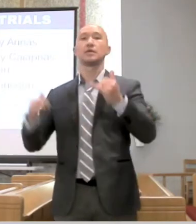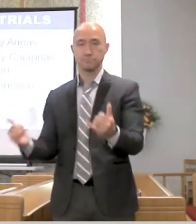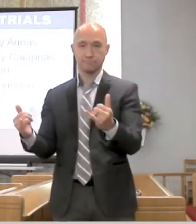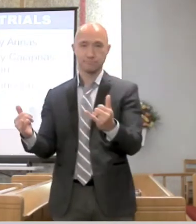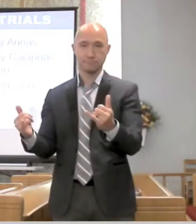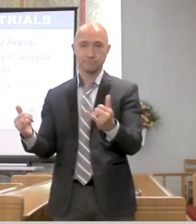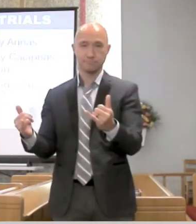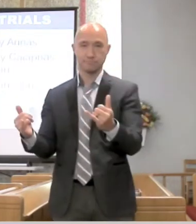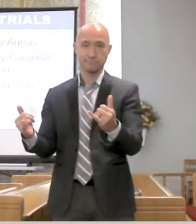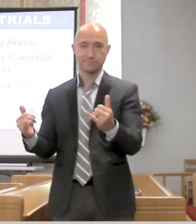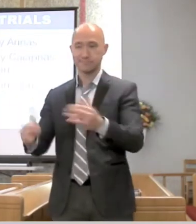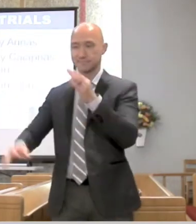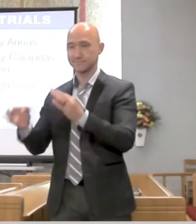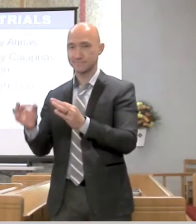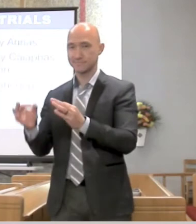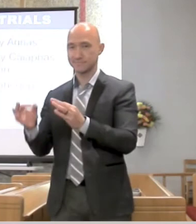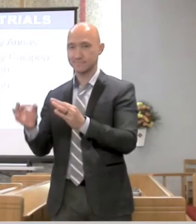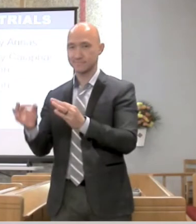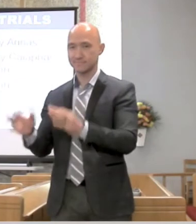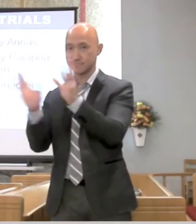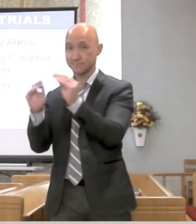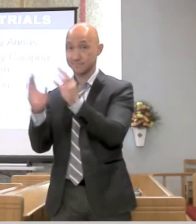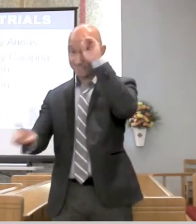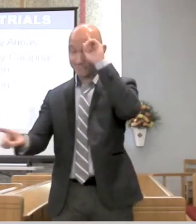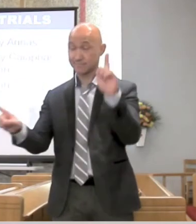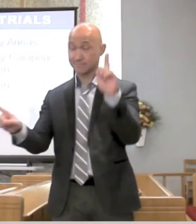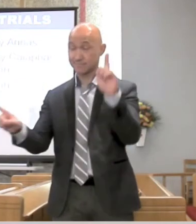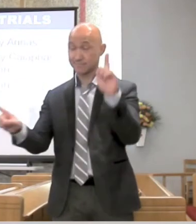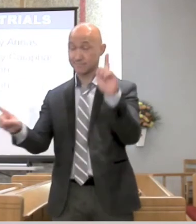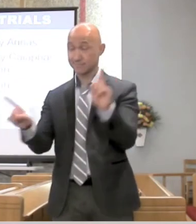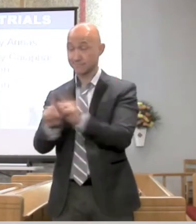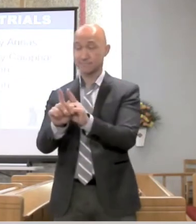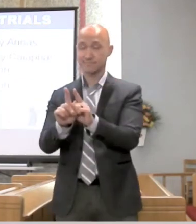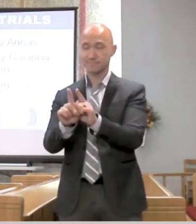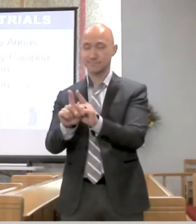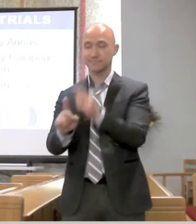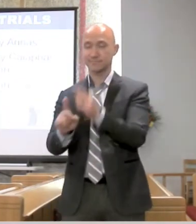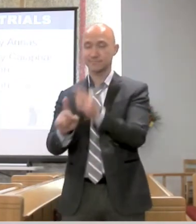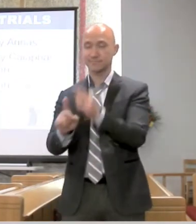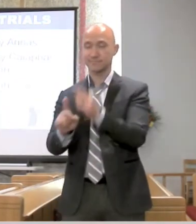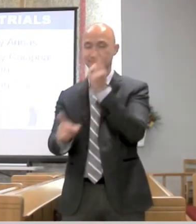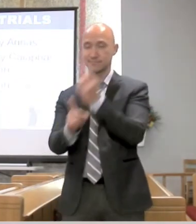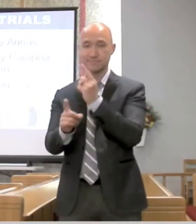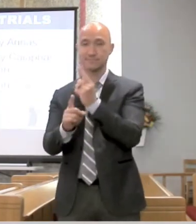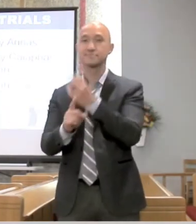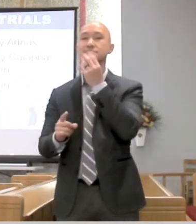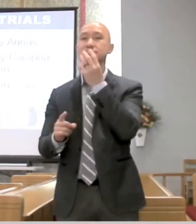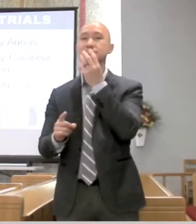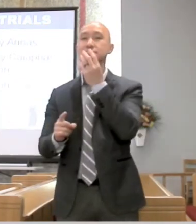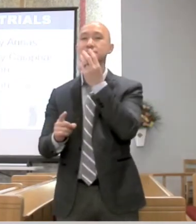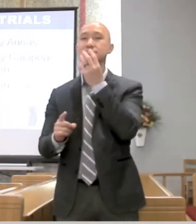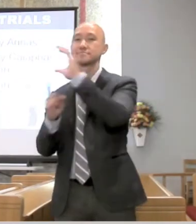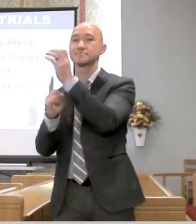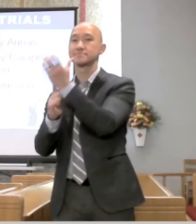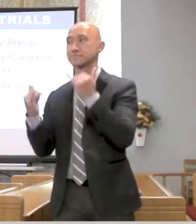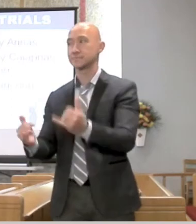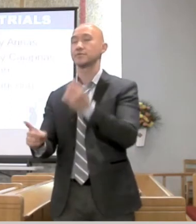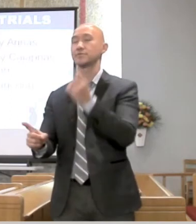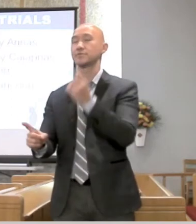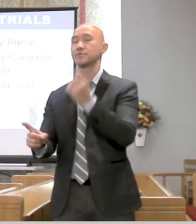the Sanhedrin. And basically what they're doing here is seeking confirmation to pass along the condemnation that they